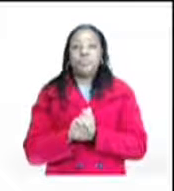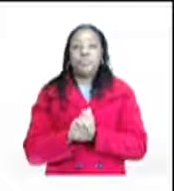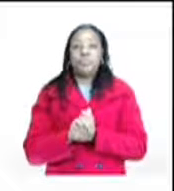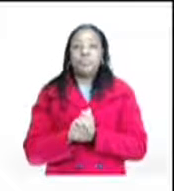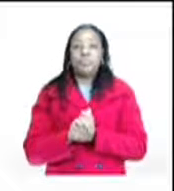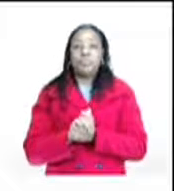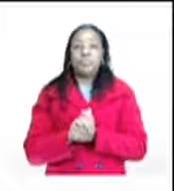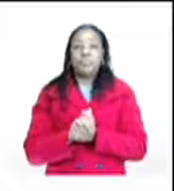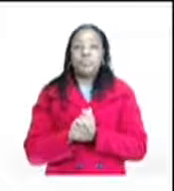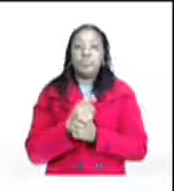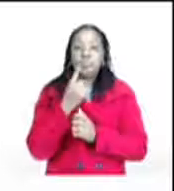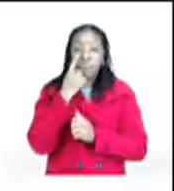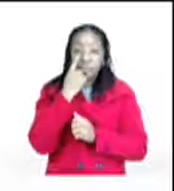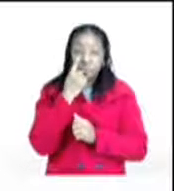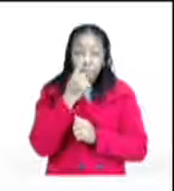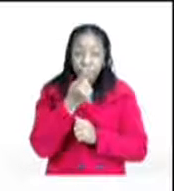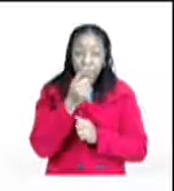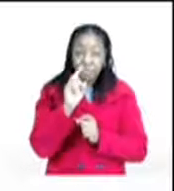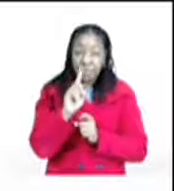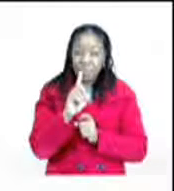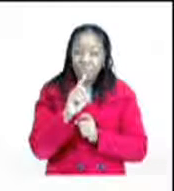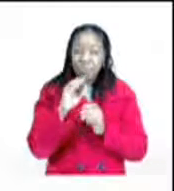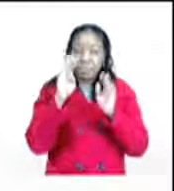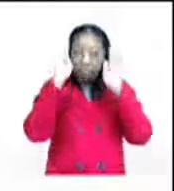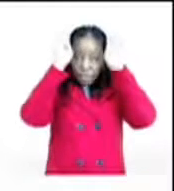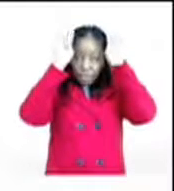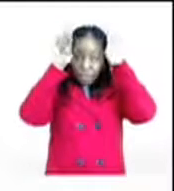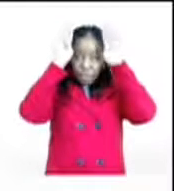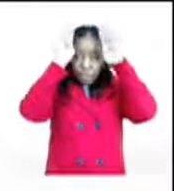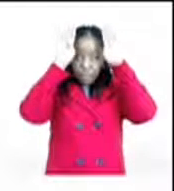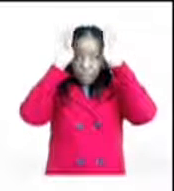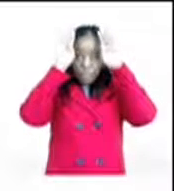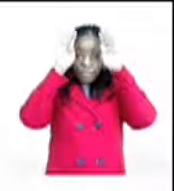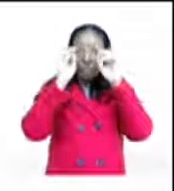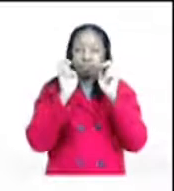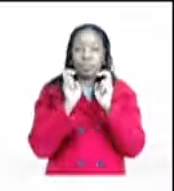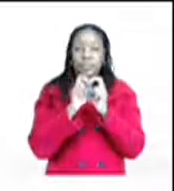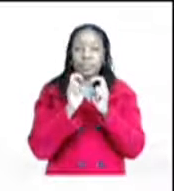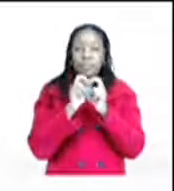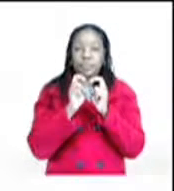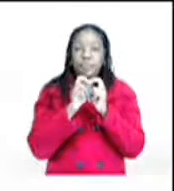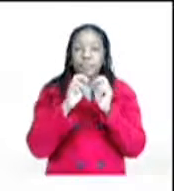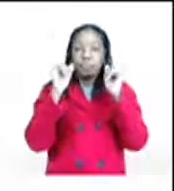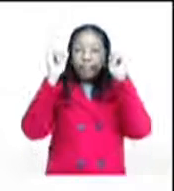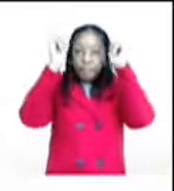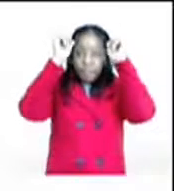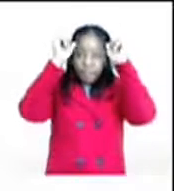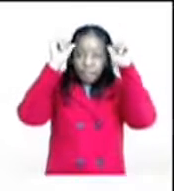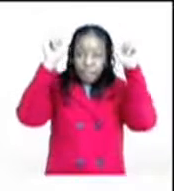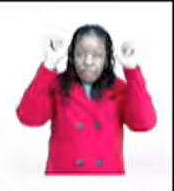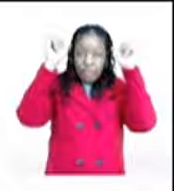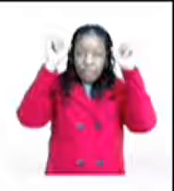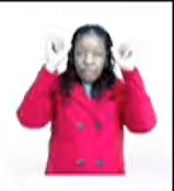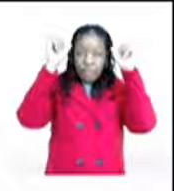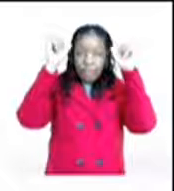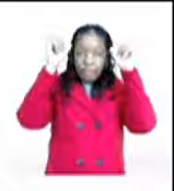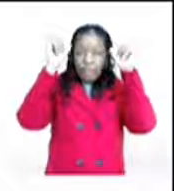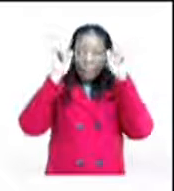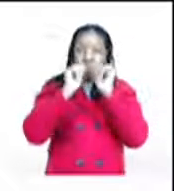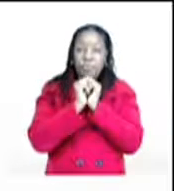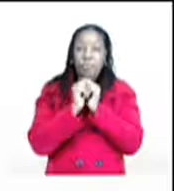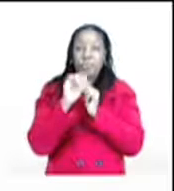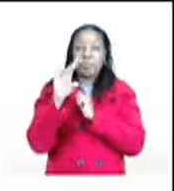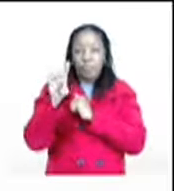can see a donkey, a mouse, a cow,